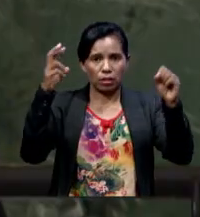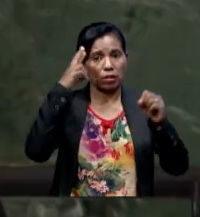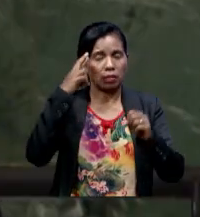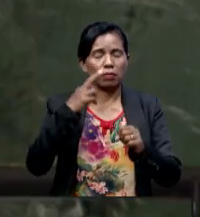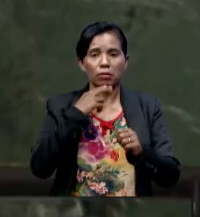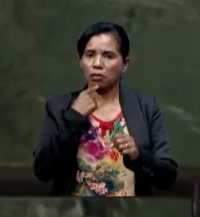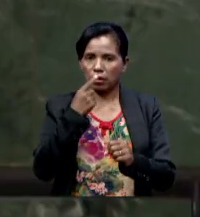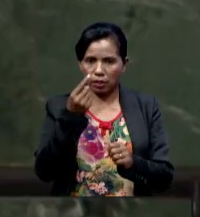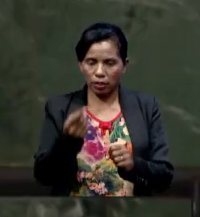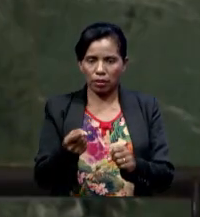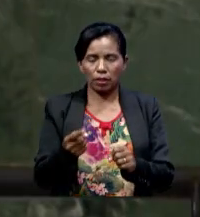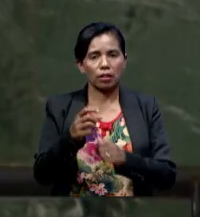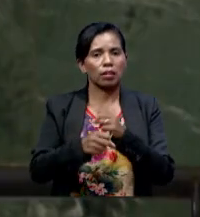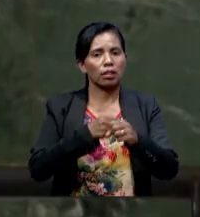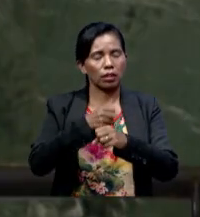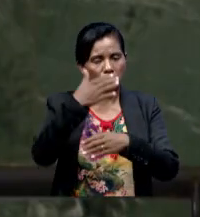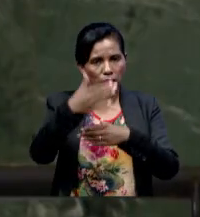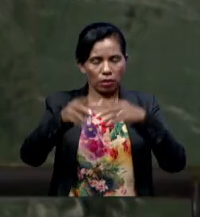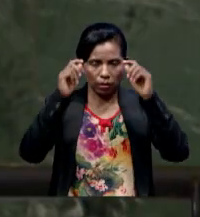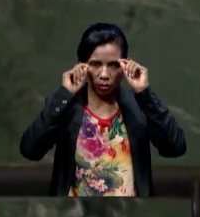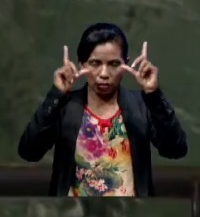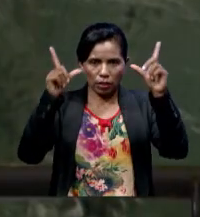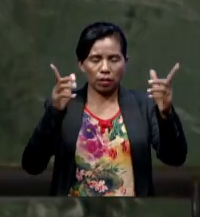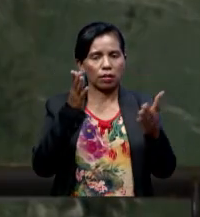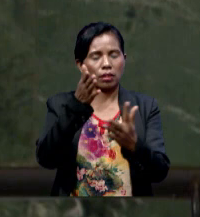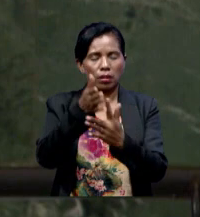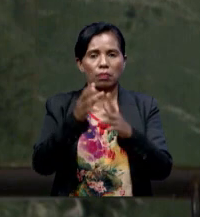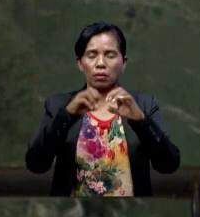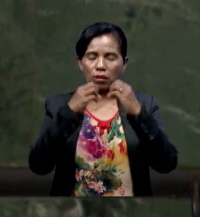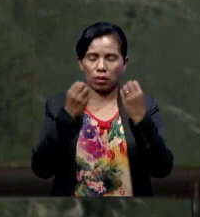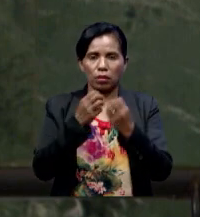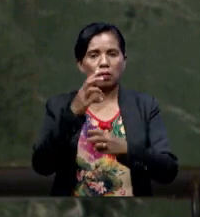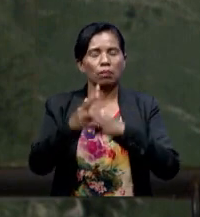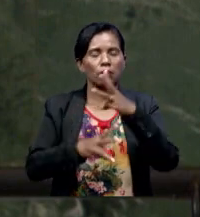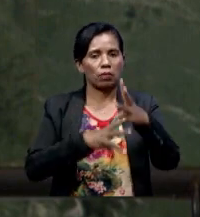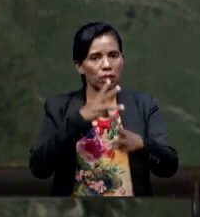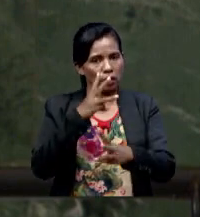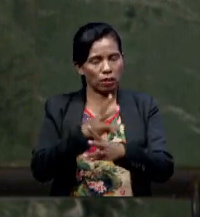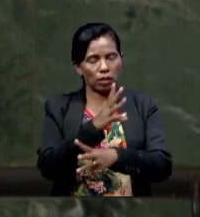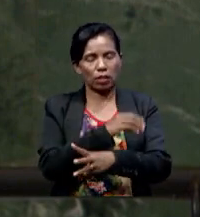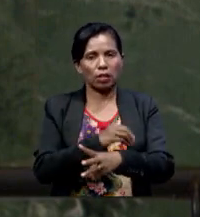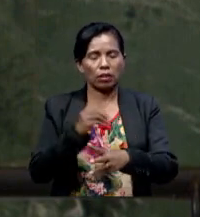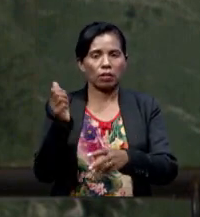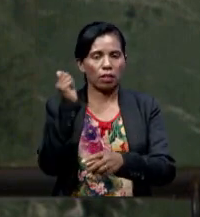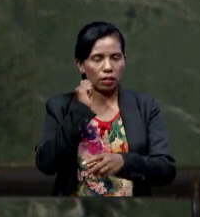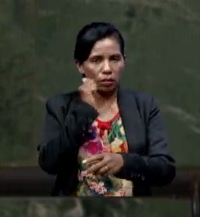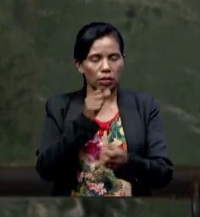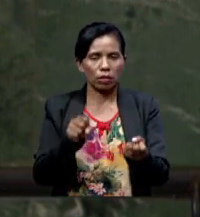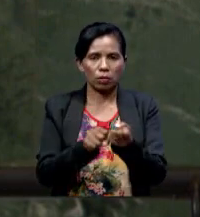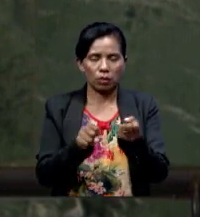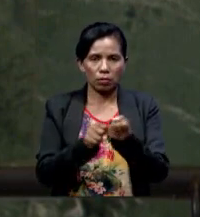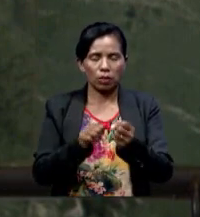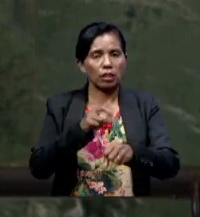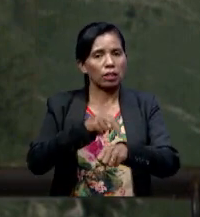Horta hateten, iha tinan oin Timor-Leste bele adere ba Organização Mundial Comércio no ASEAN, hori apoia interesse